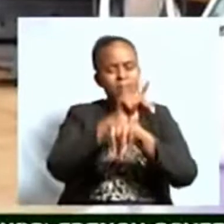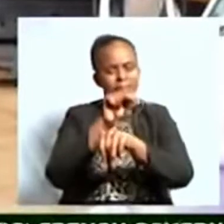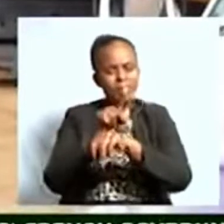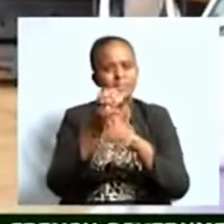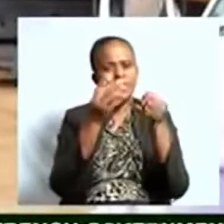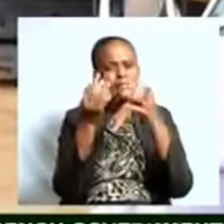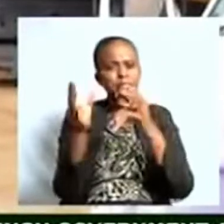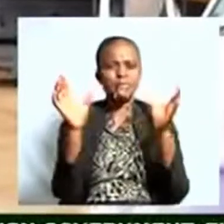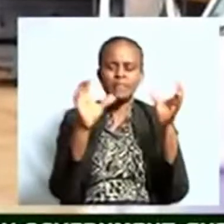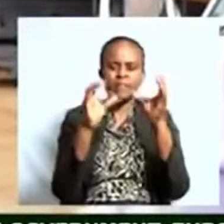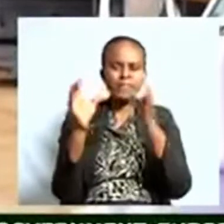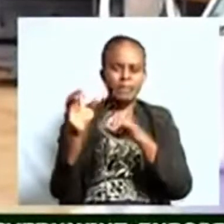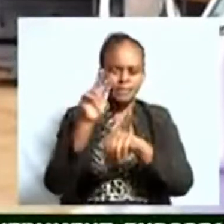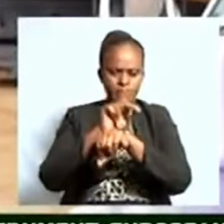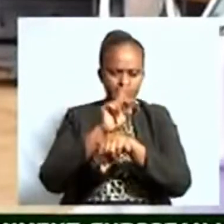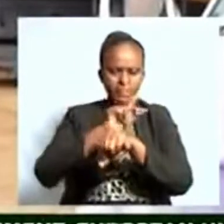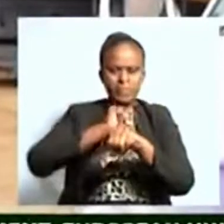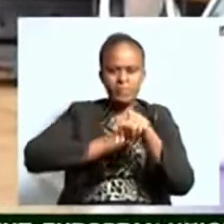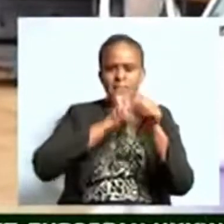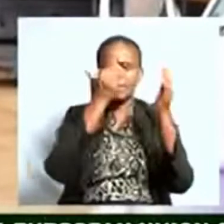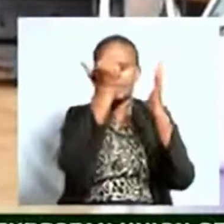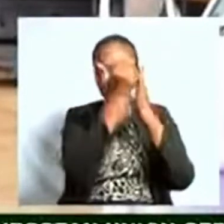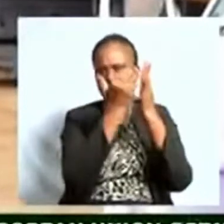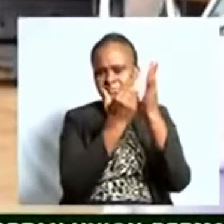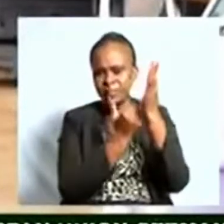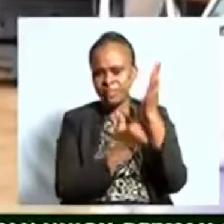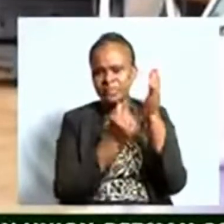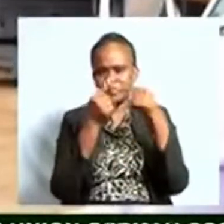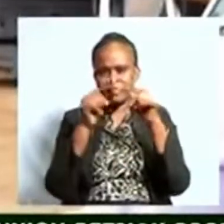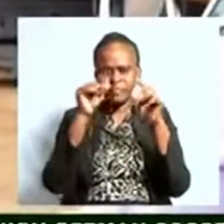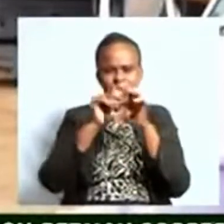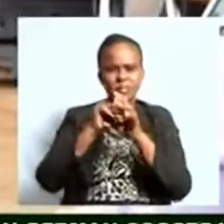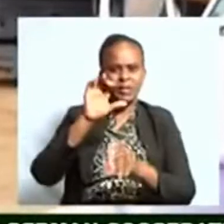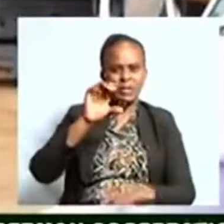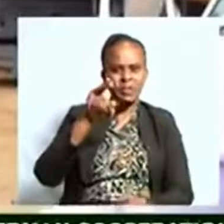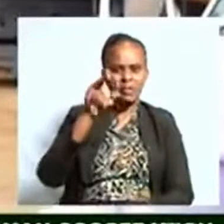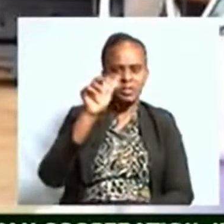projects that we listed to be done in Chakunkula.